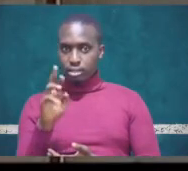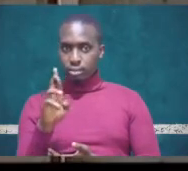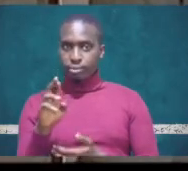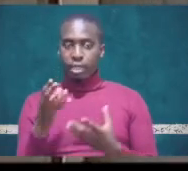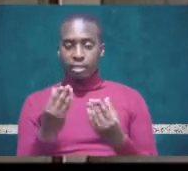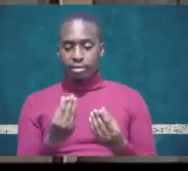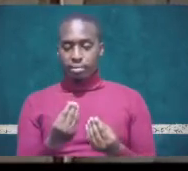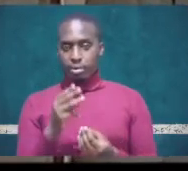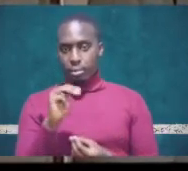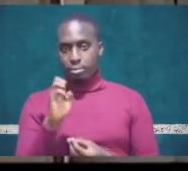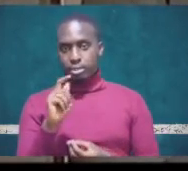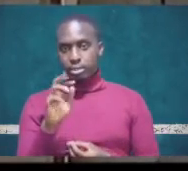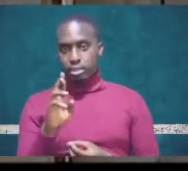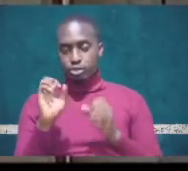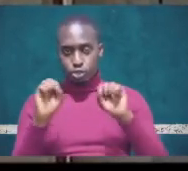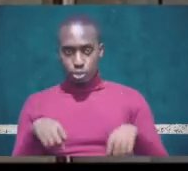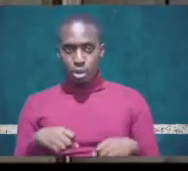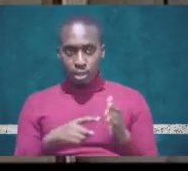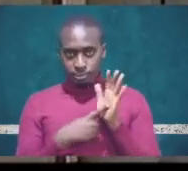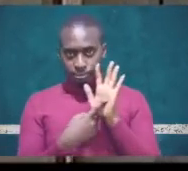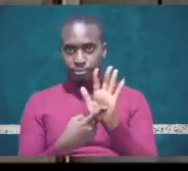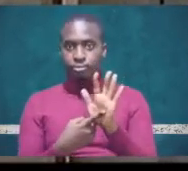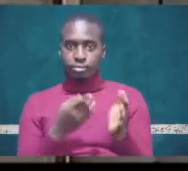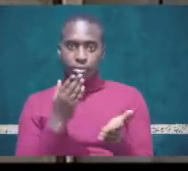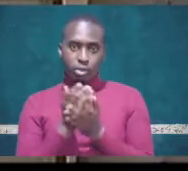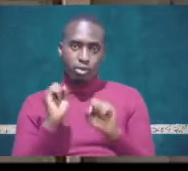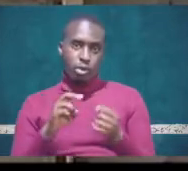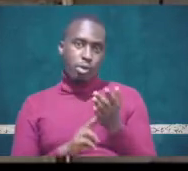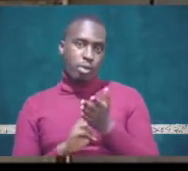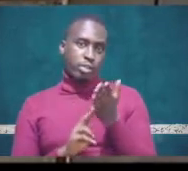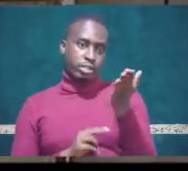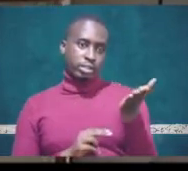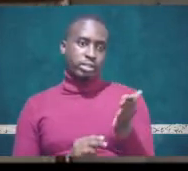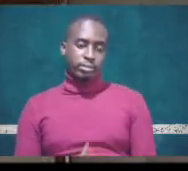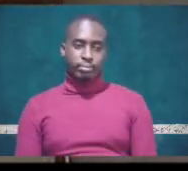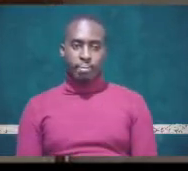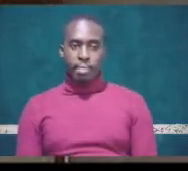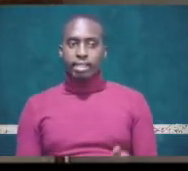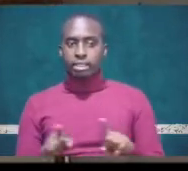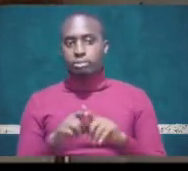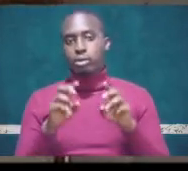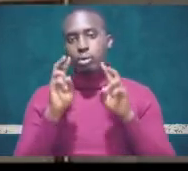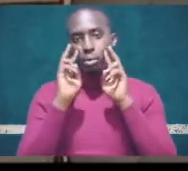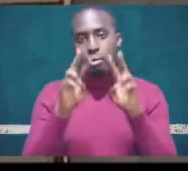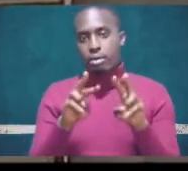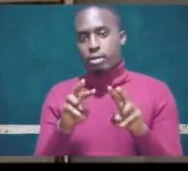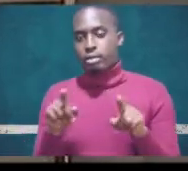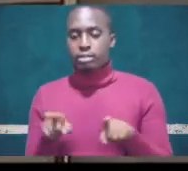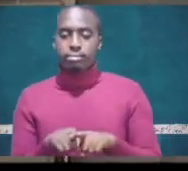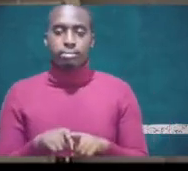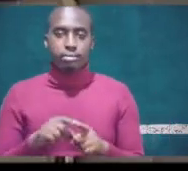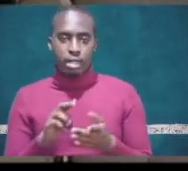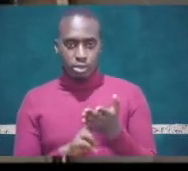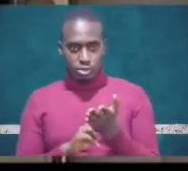simple potentiometer that we can now show that we can use is this one. So as you see, I've used